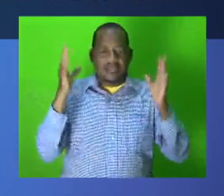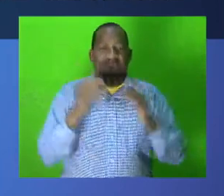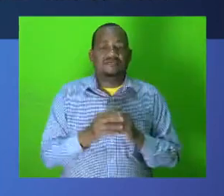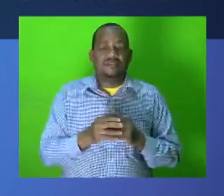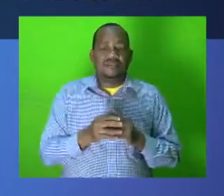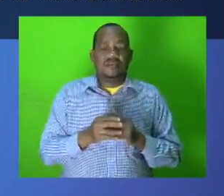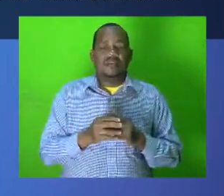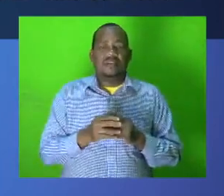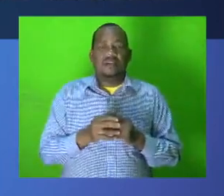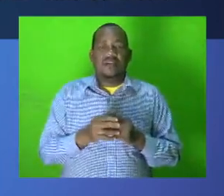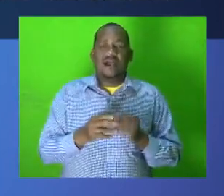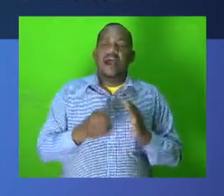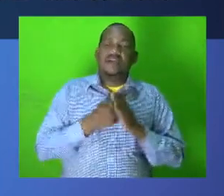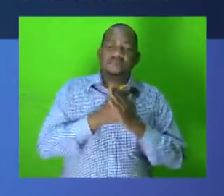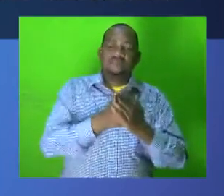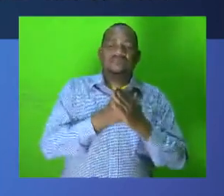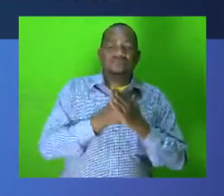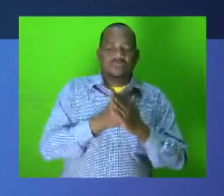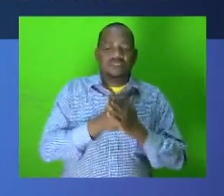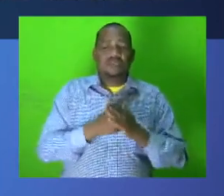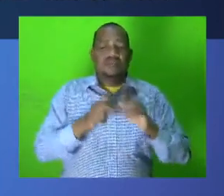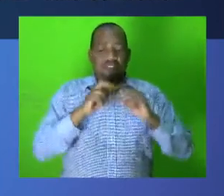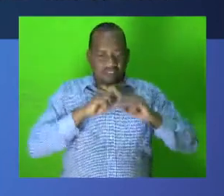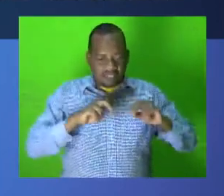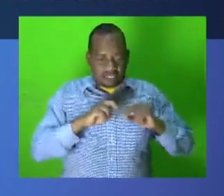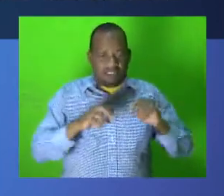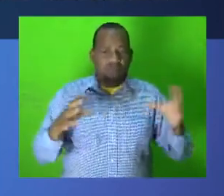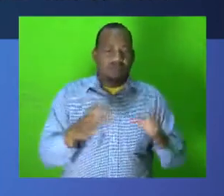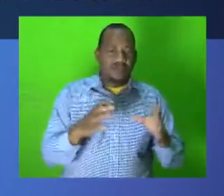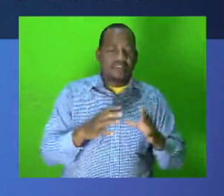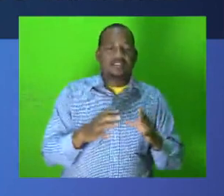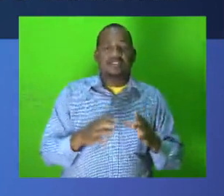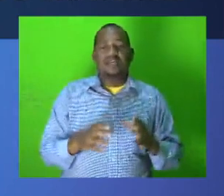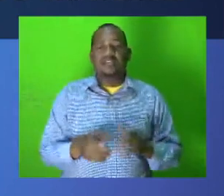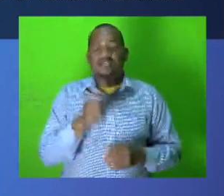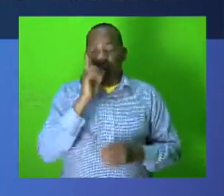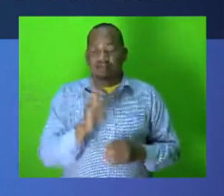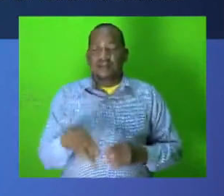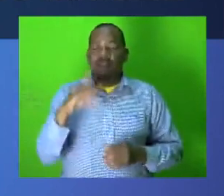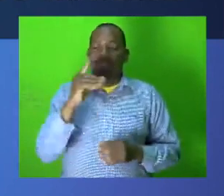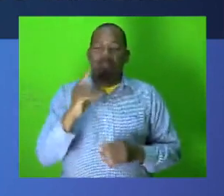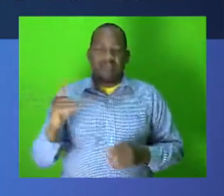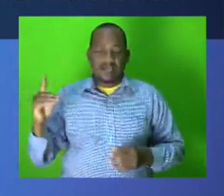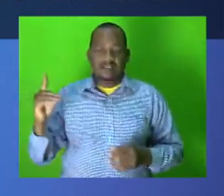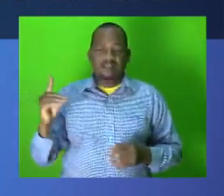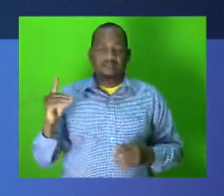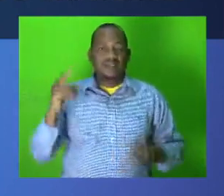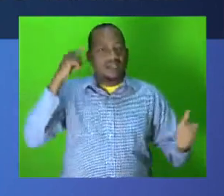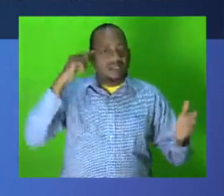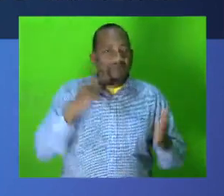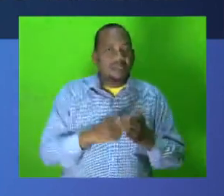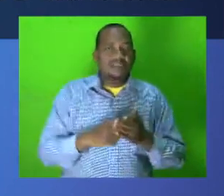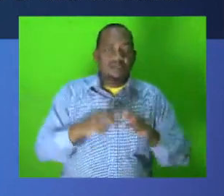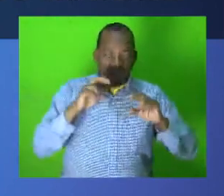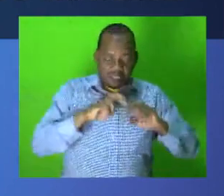reasoning, as we said before, and which have evidence, and a clear method